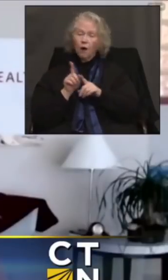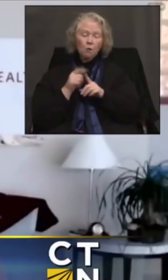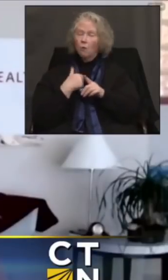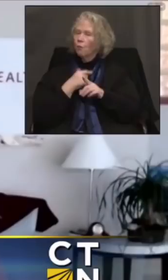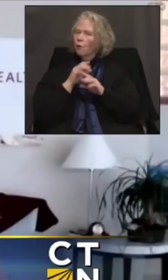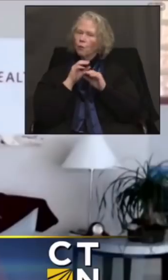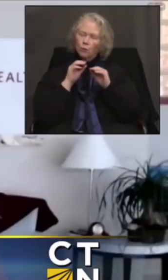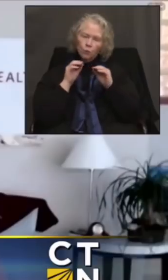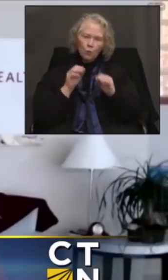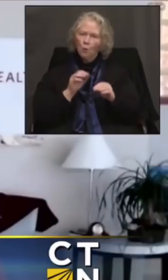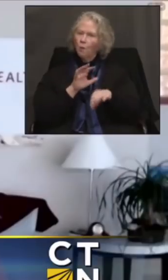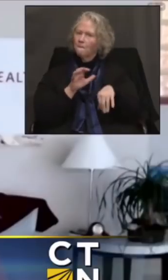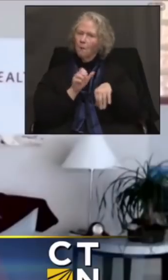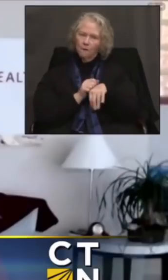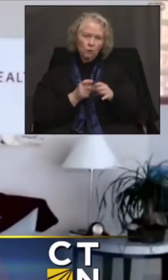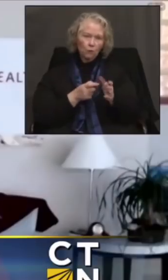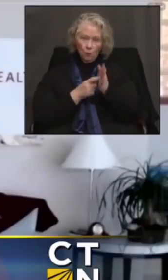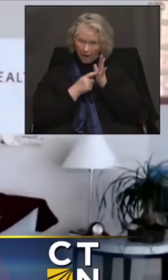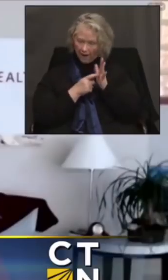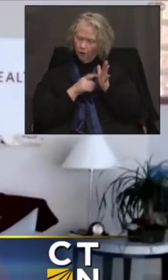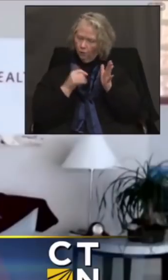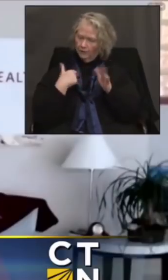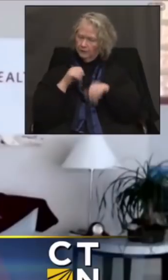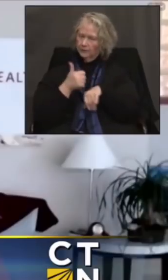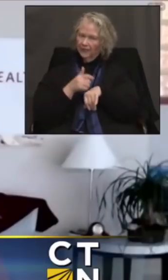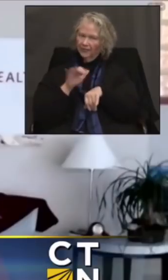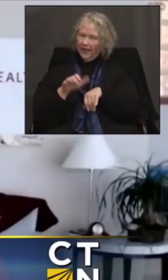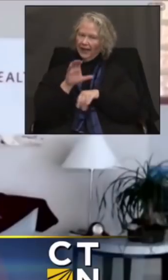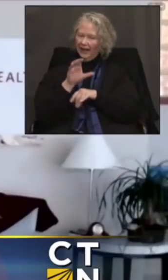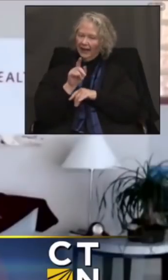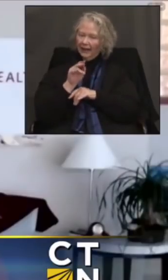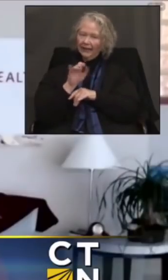these No Barriers clinics, where they don't have to